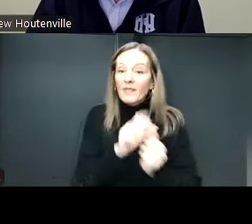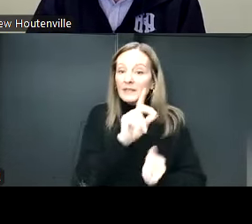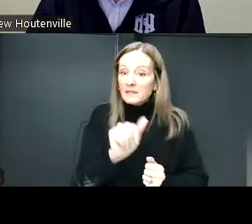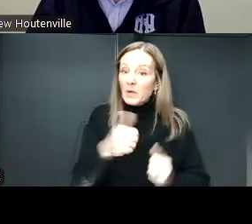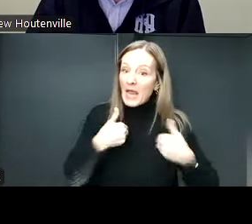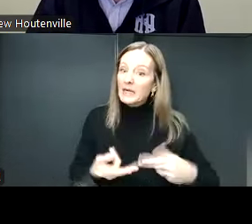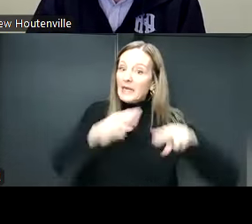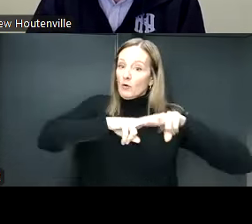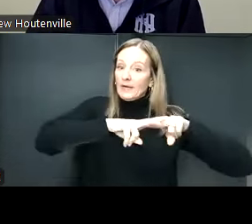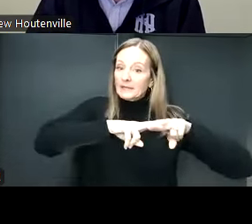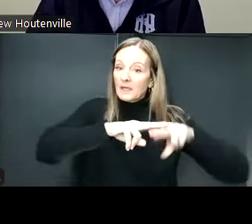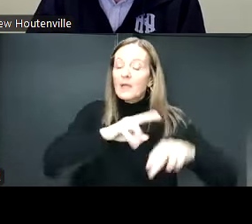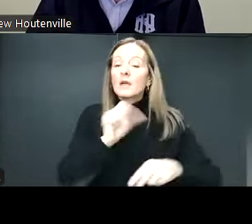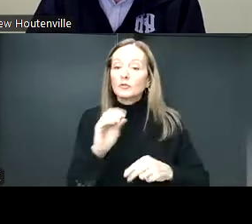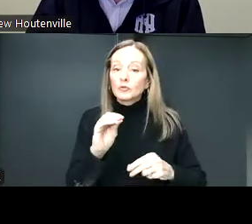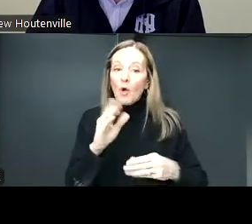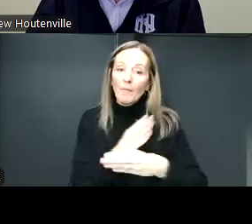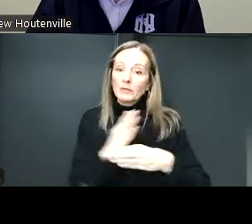And between 16,